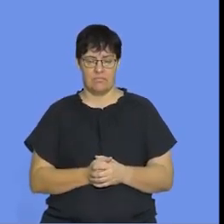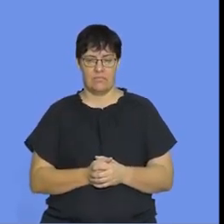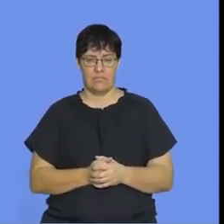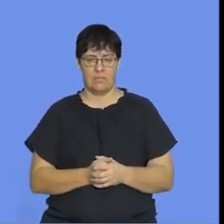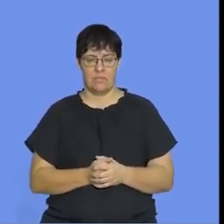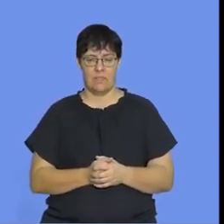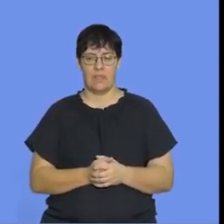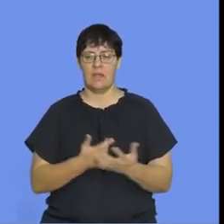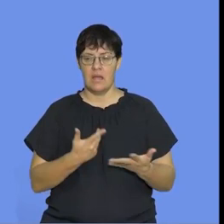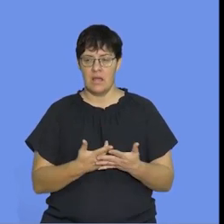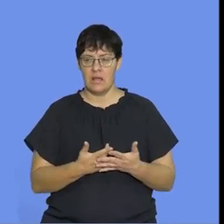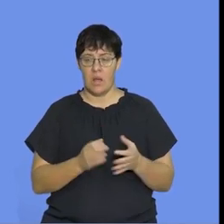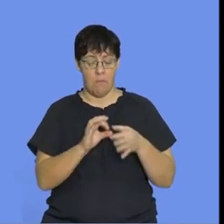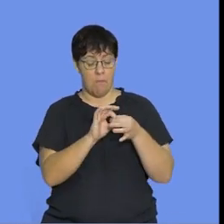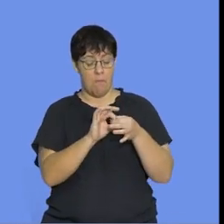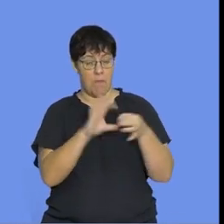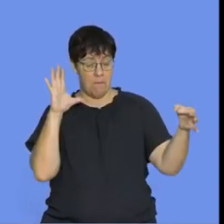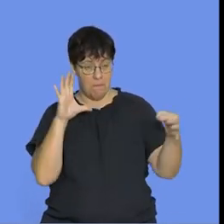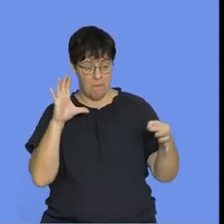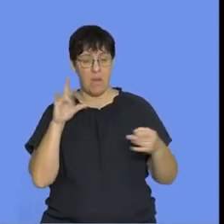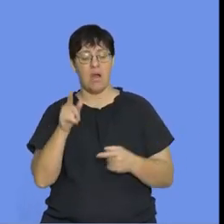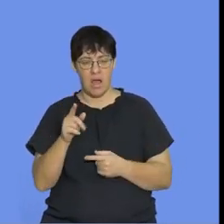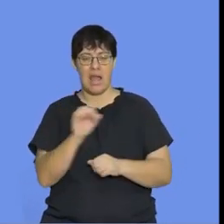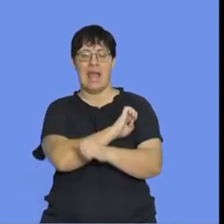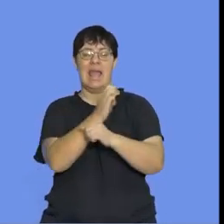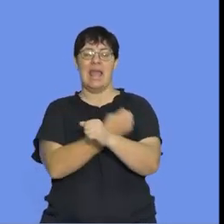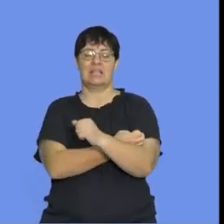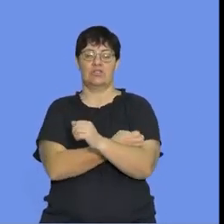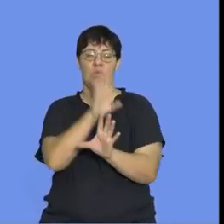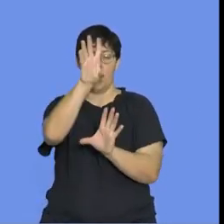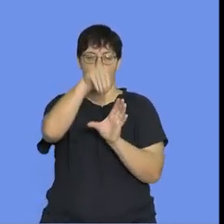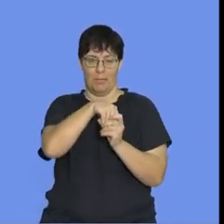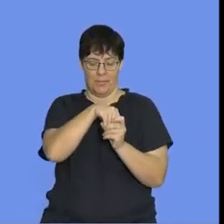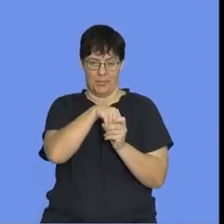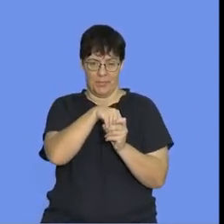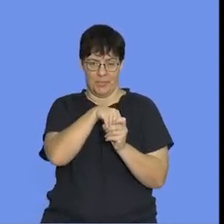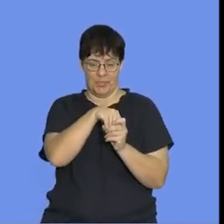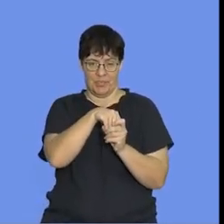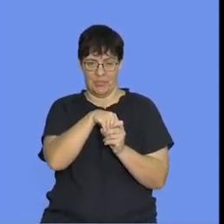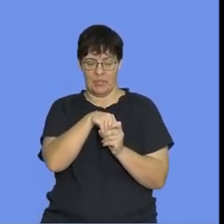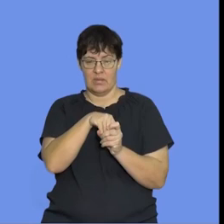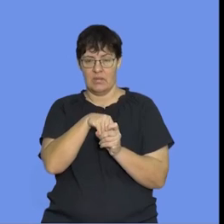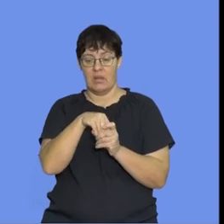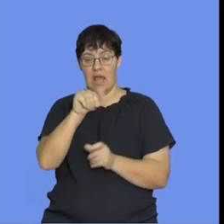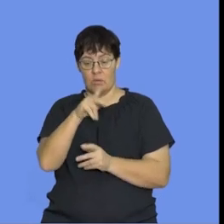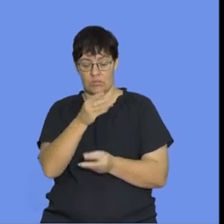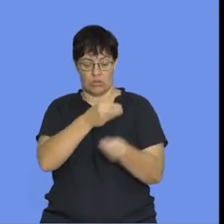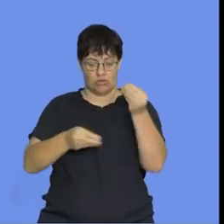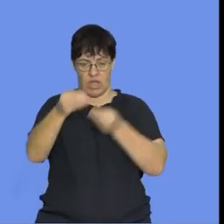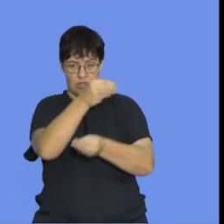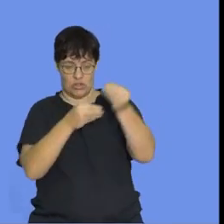And to break bonds, we spoke about the energy being absorbed, okay? When atoms are rearranged, then